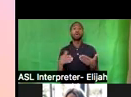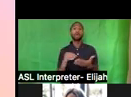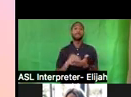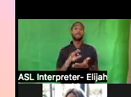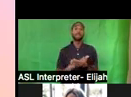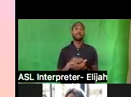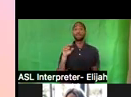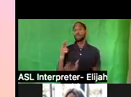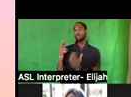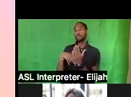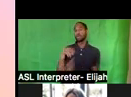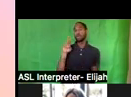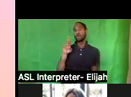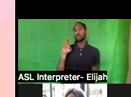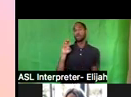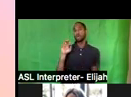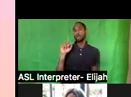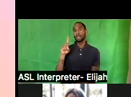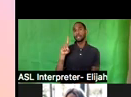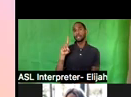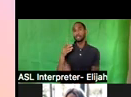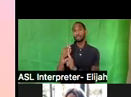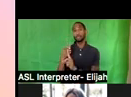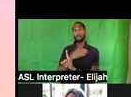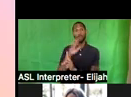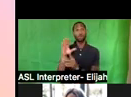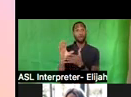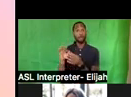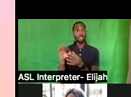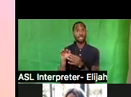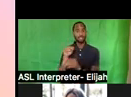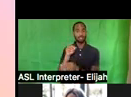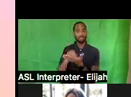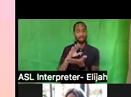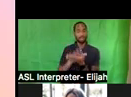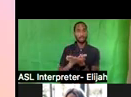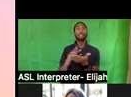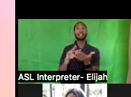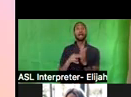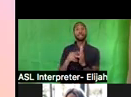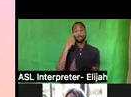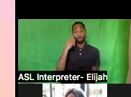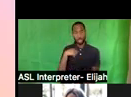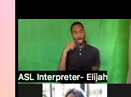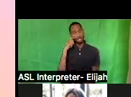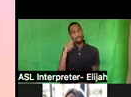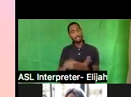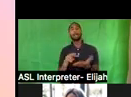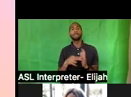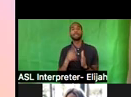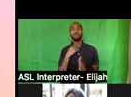read in the front of your chat message. And that is a message for me to read it out loud.